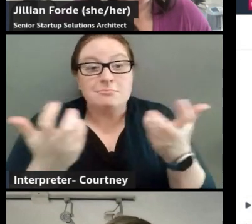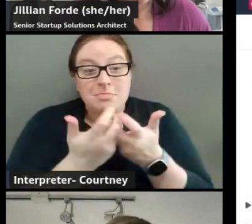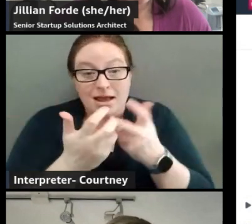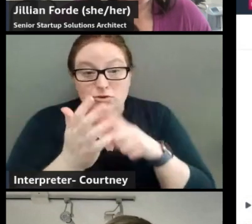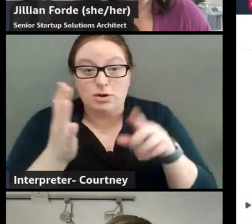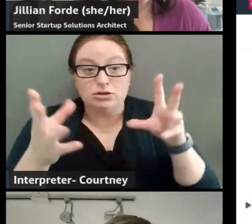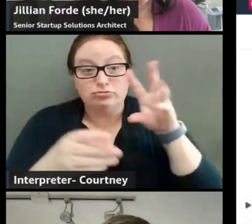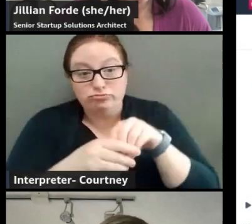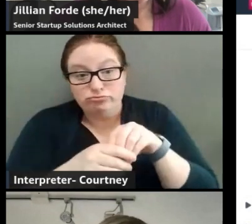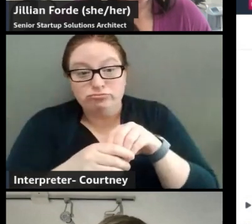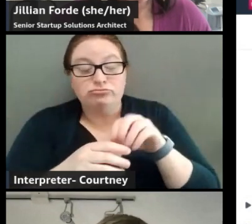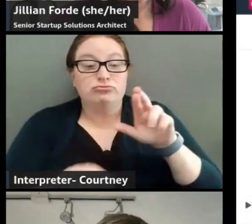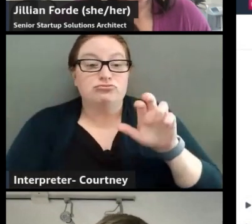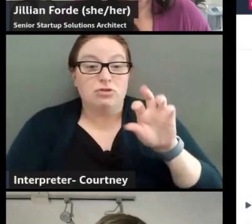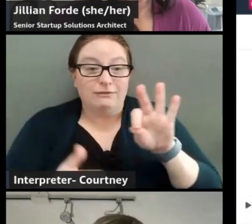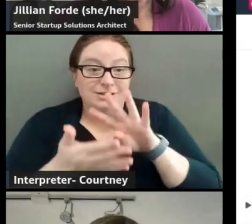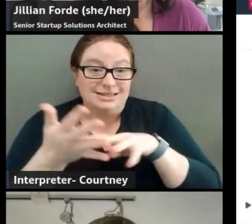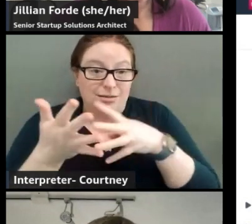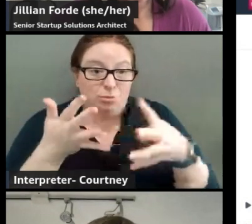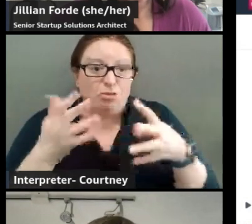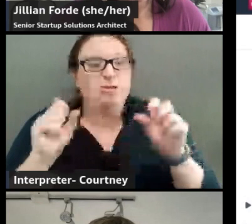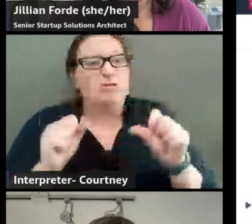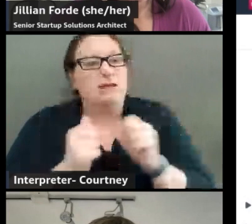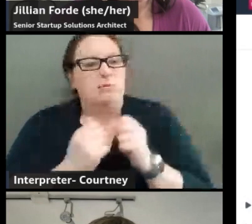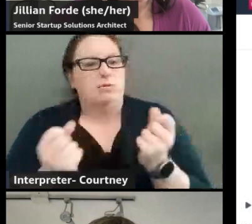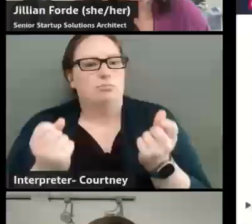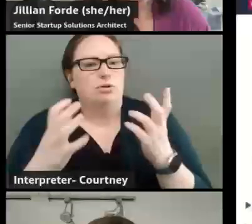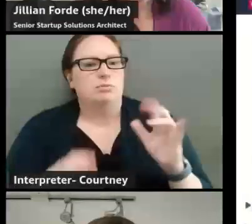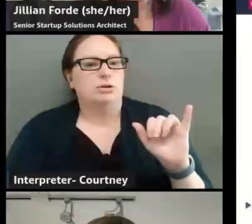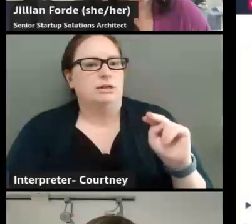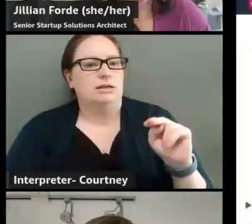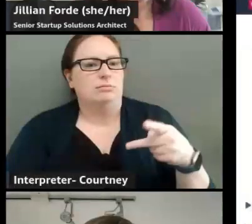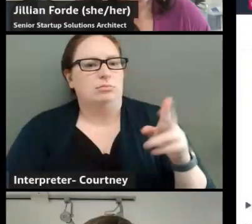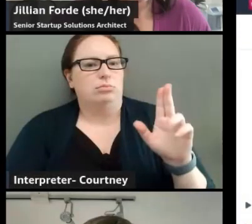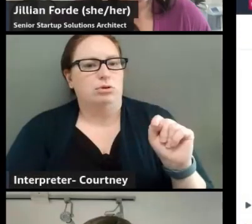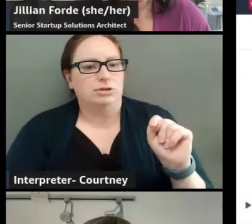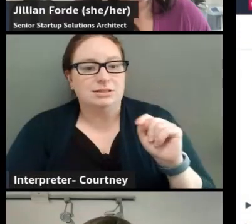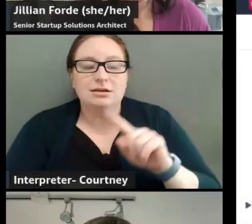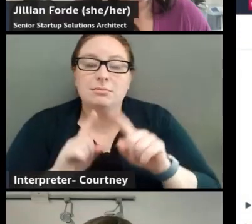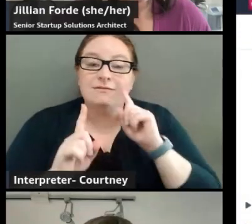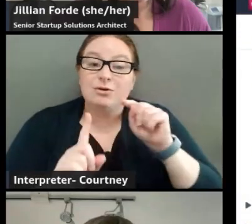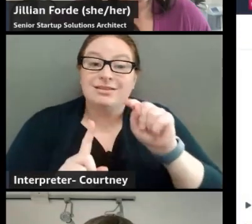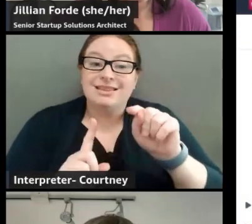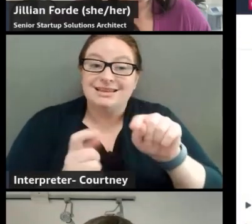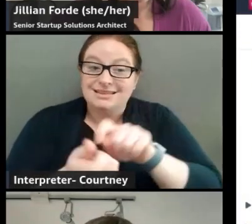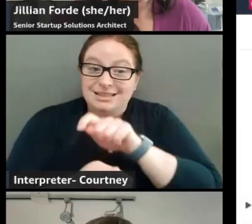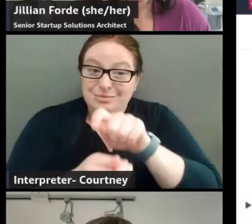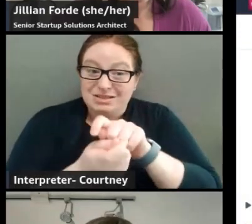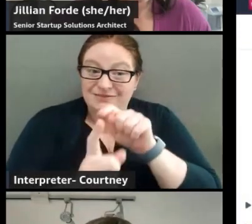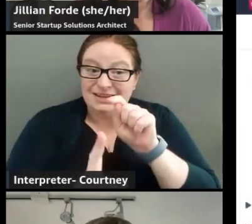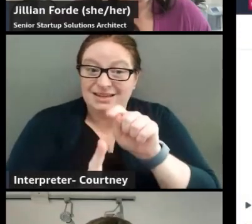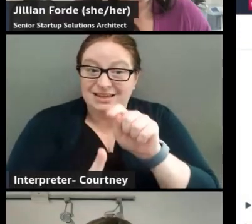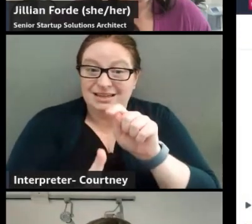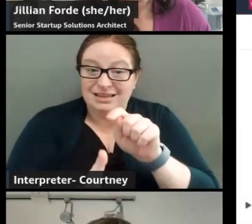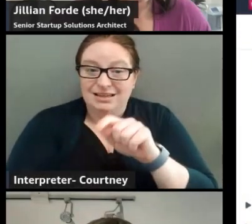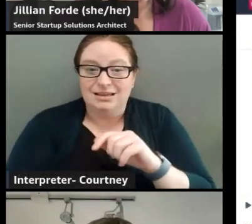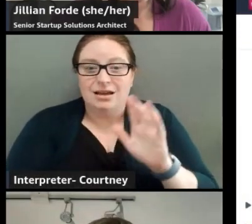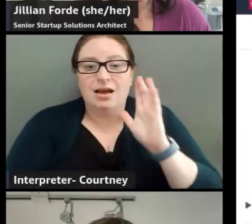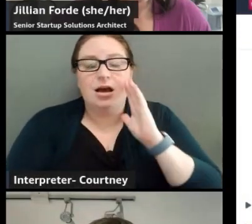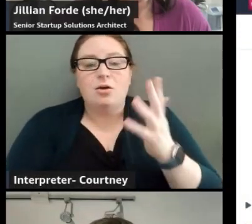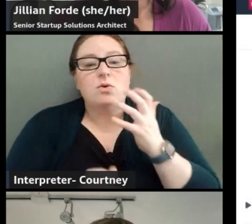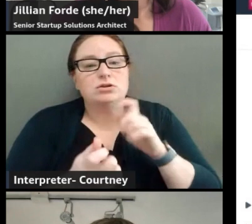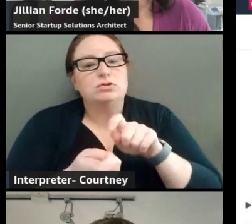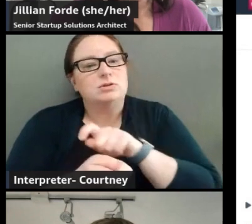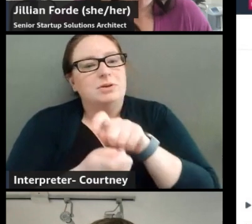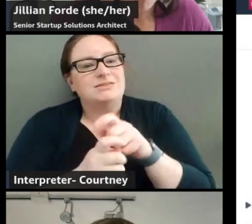you could now do that with the multiple inputs. But in this particular case, I'm going to just specify some preset